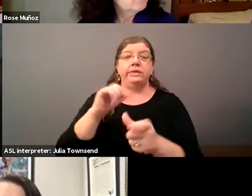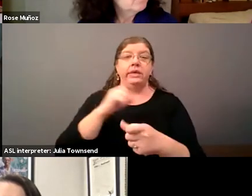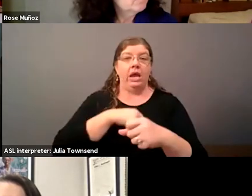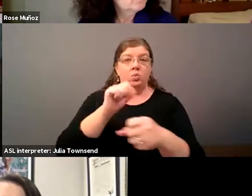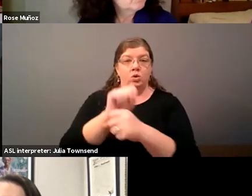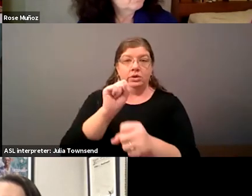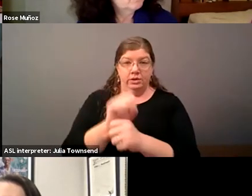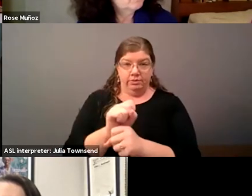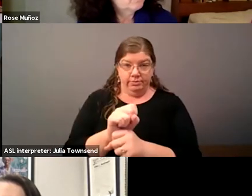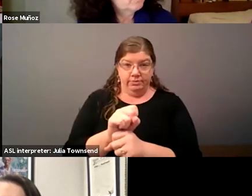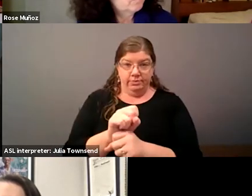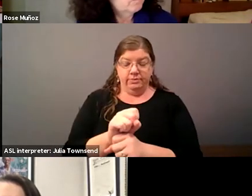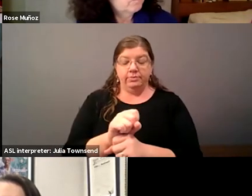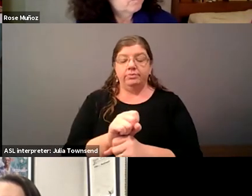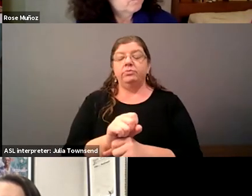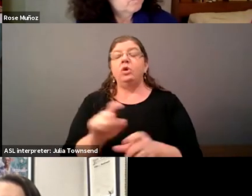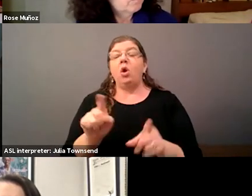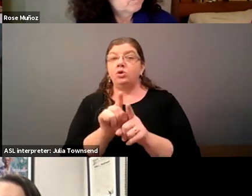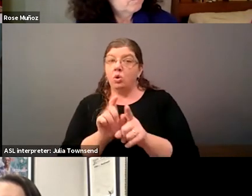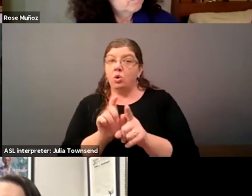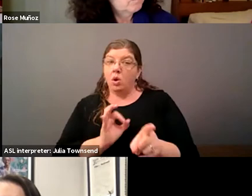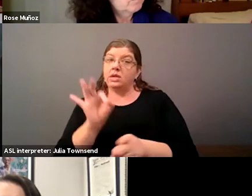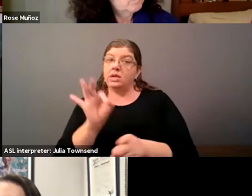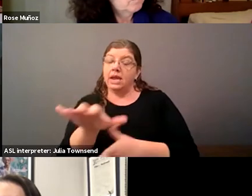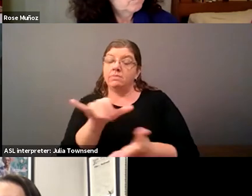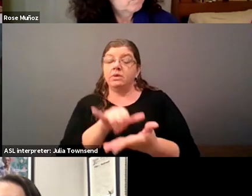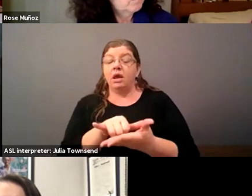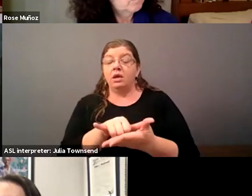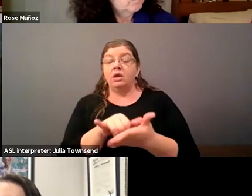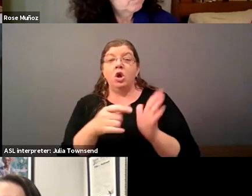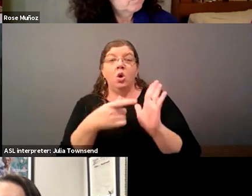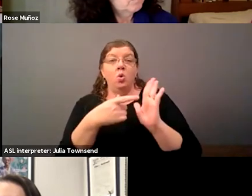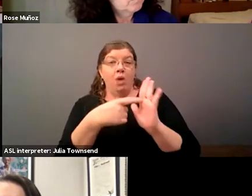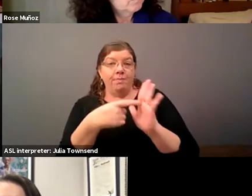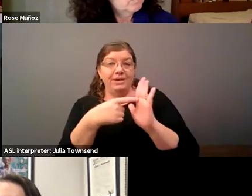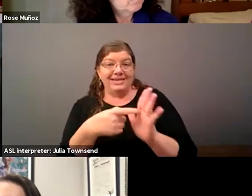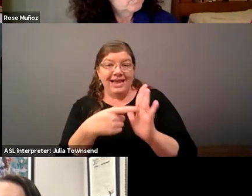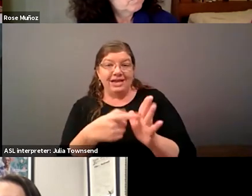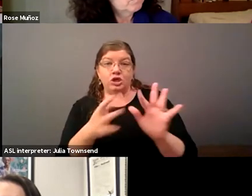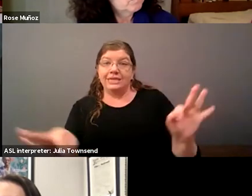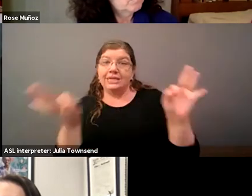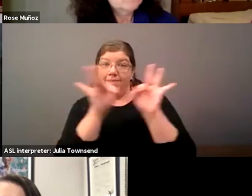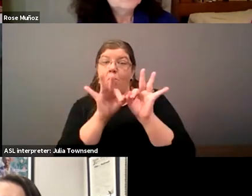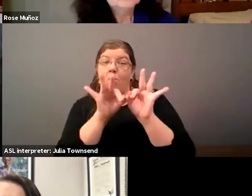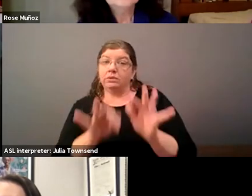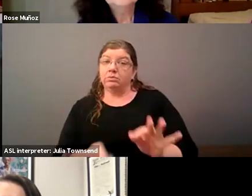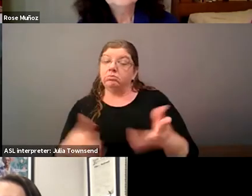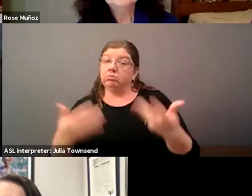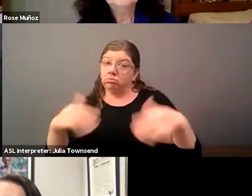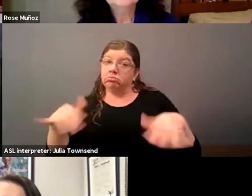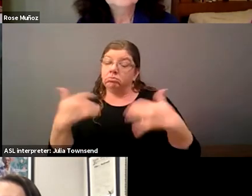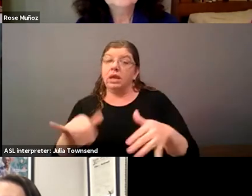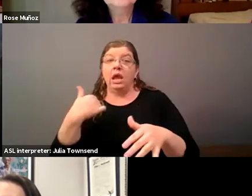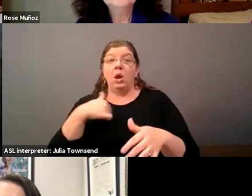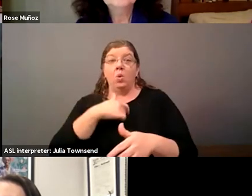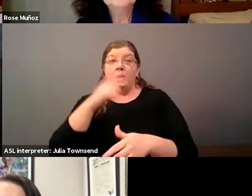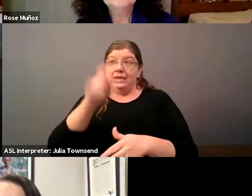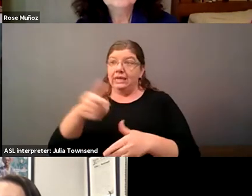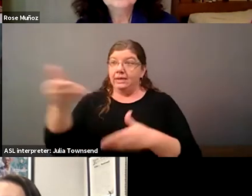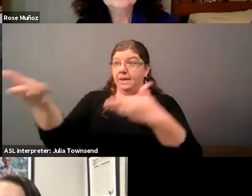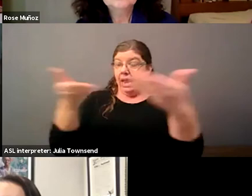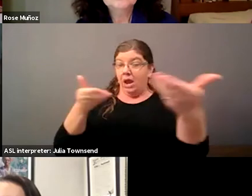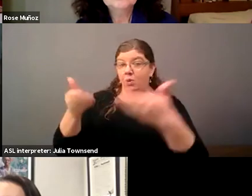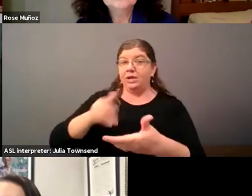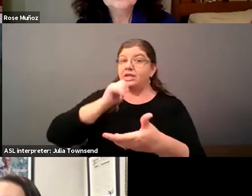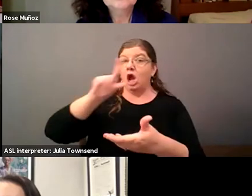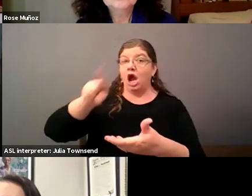um i also want to name that representation is important representation matters and we need to be hiring not